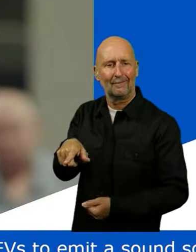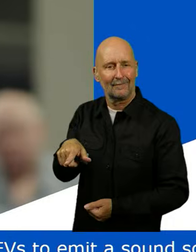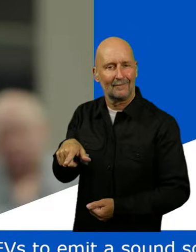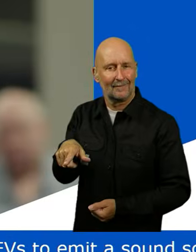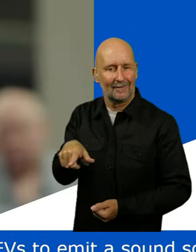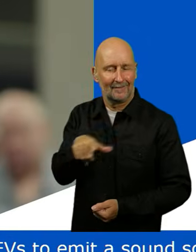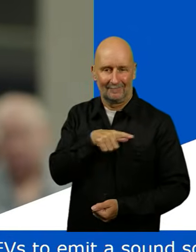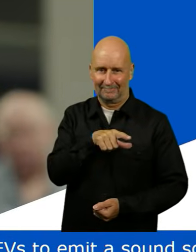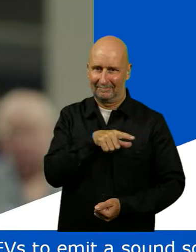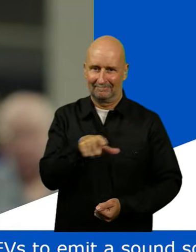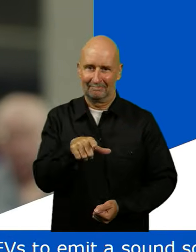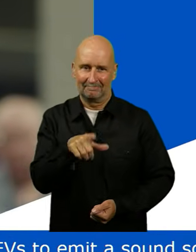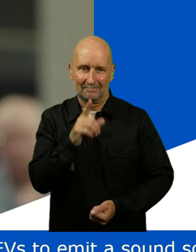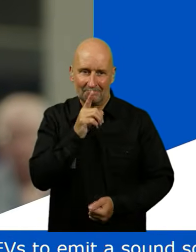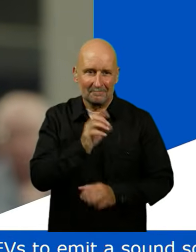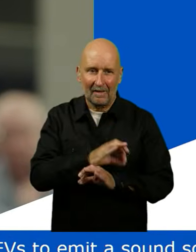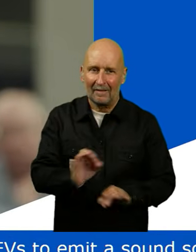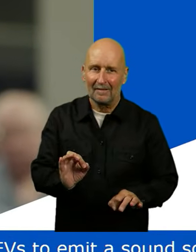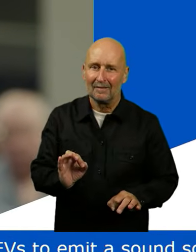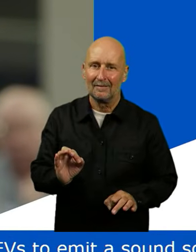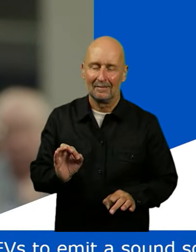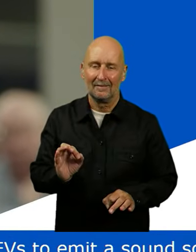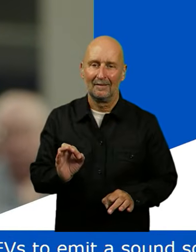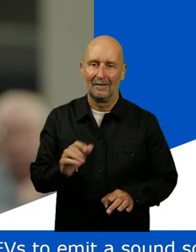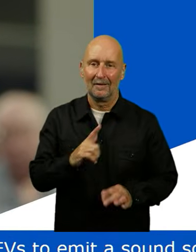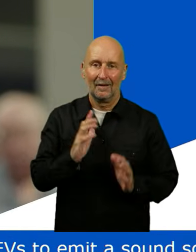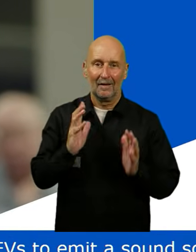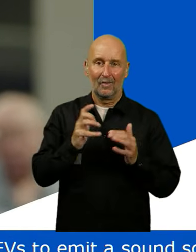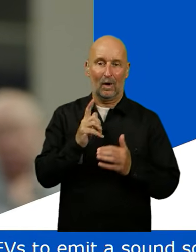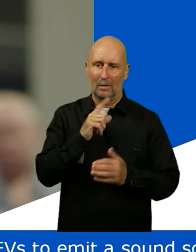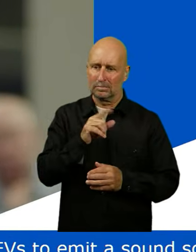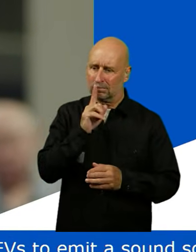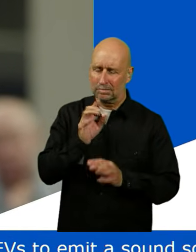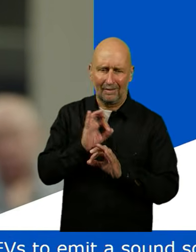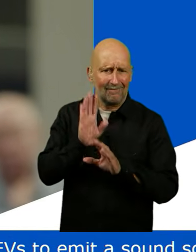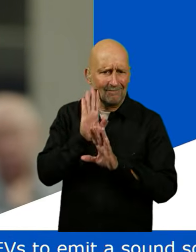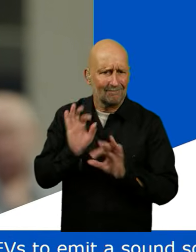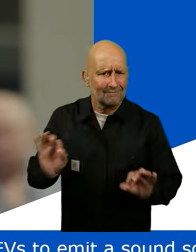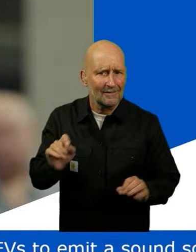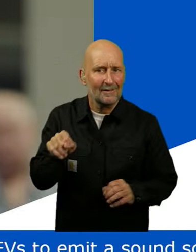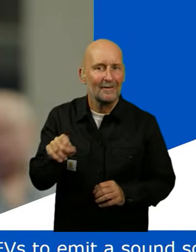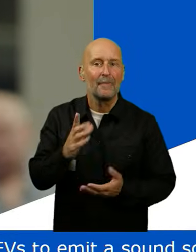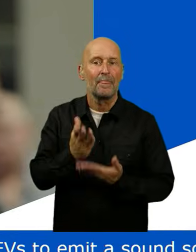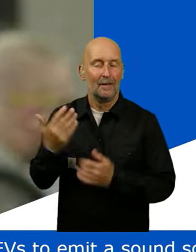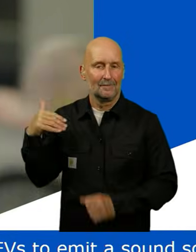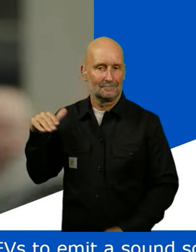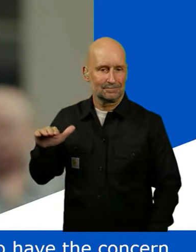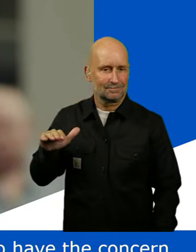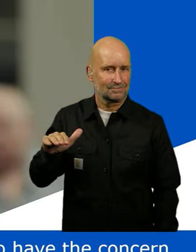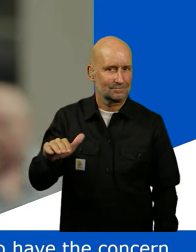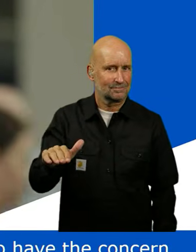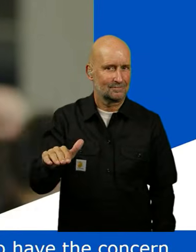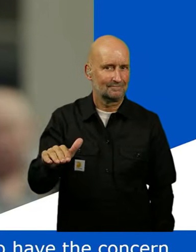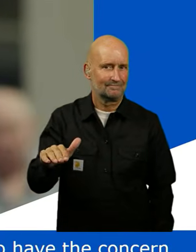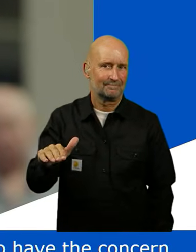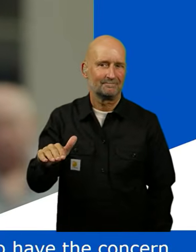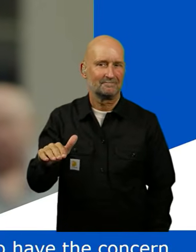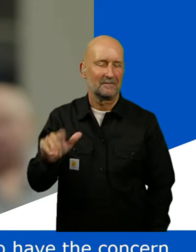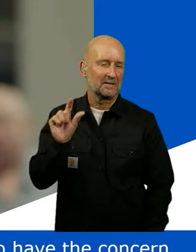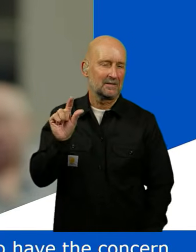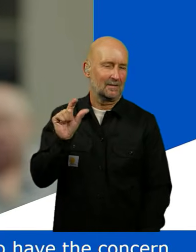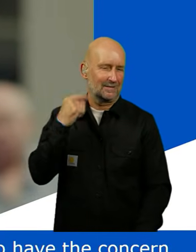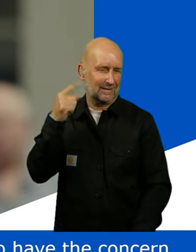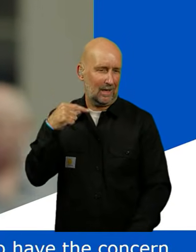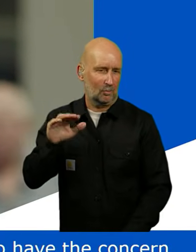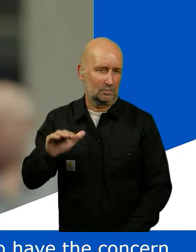you don't have to have that concern about being too silent. Yeah. They will emit that very little